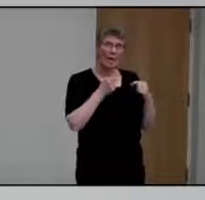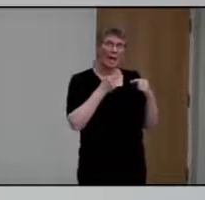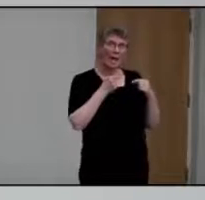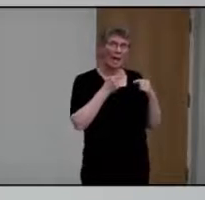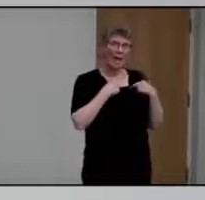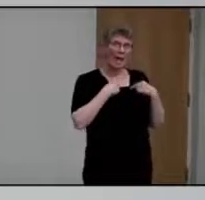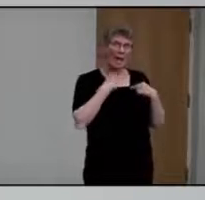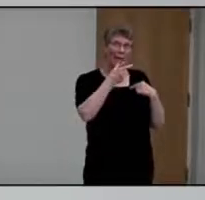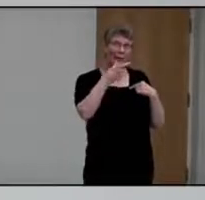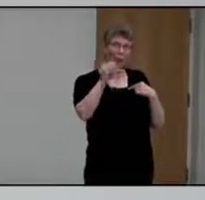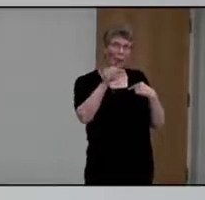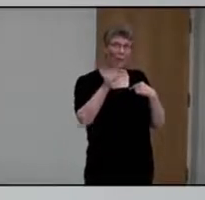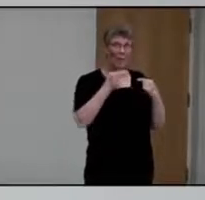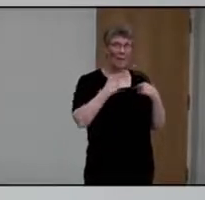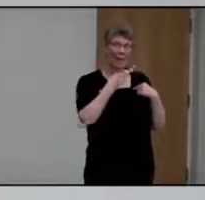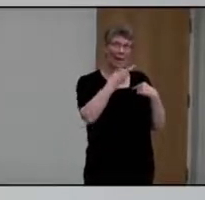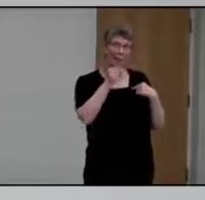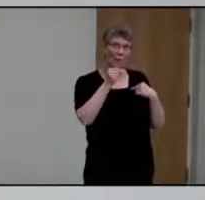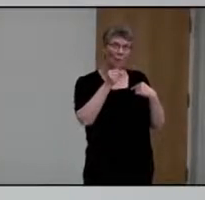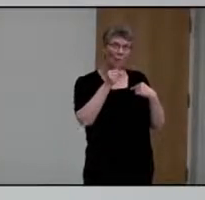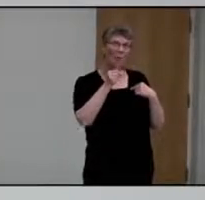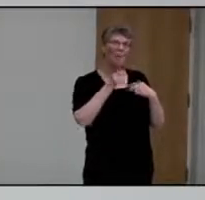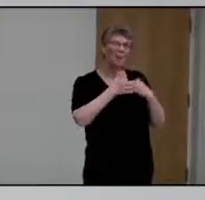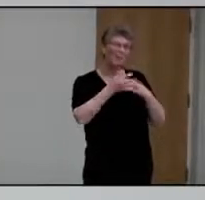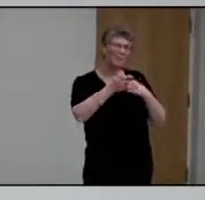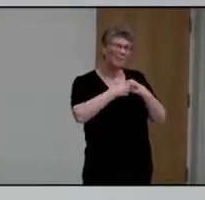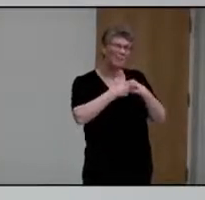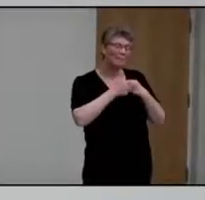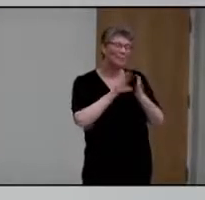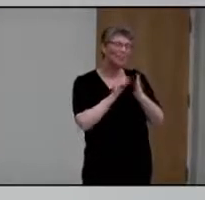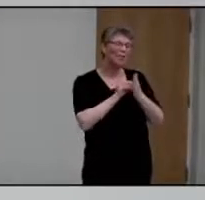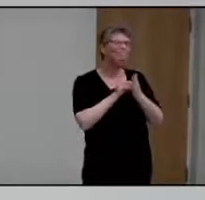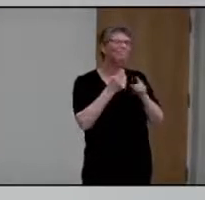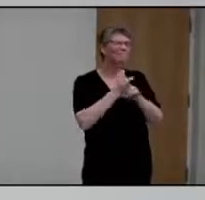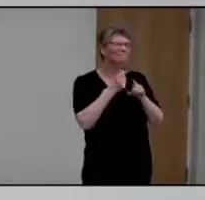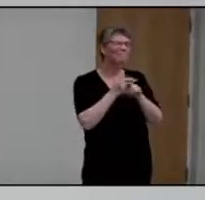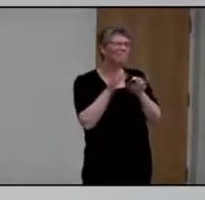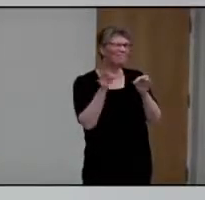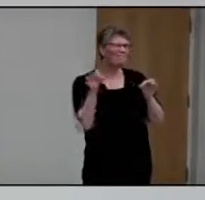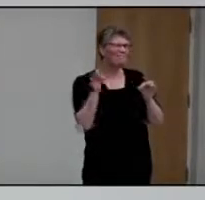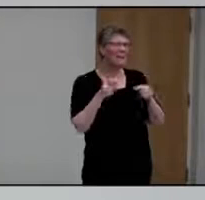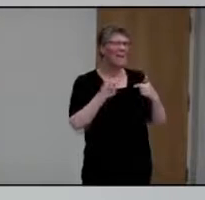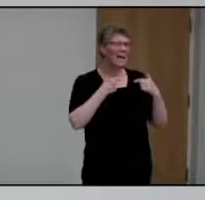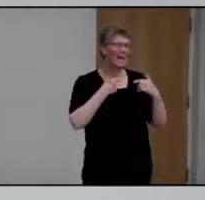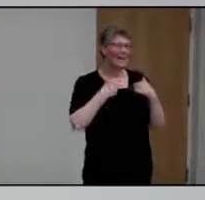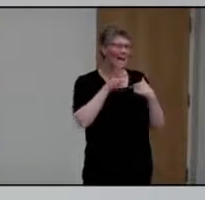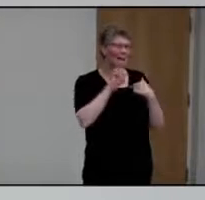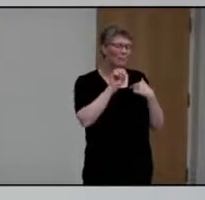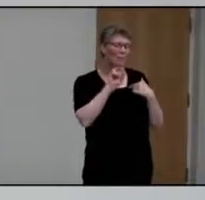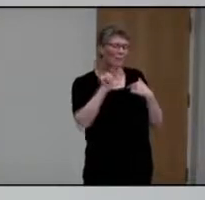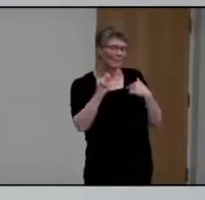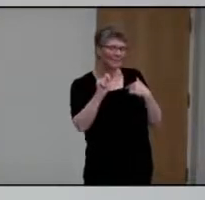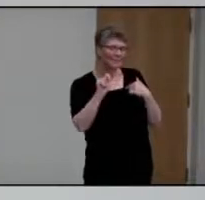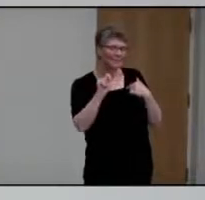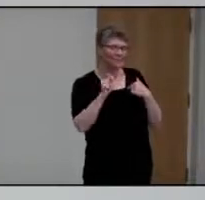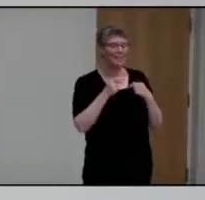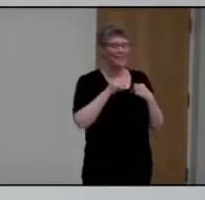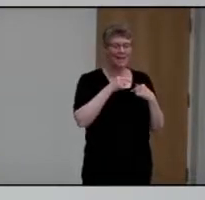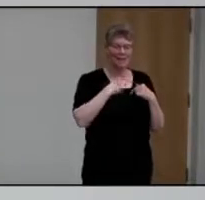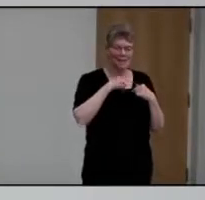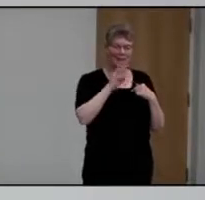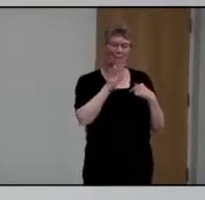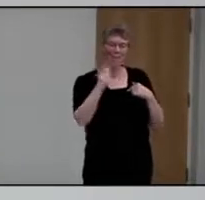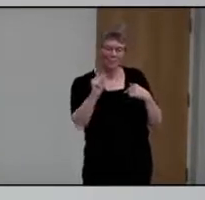say, I went in the past. But once they figure out the rule of ED being the past tense, they start making mistakes, and they